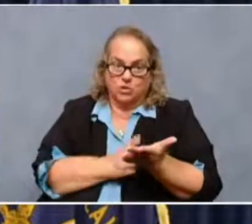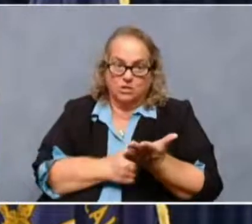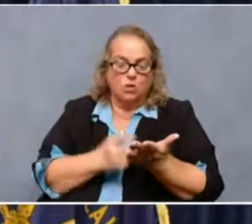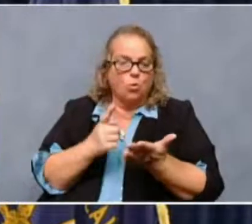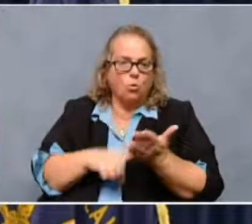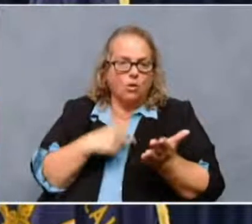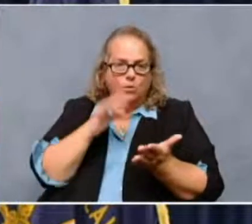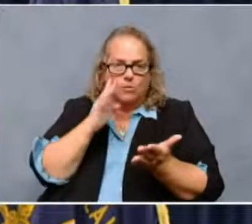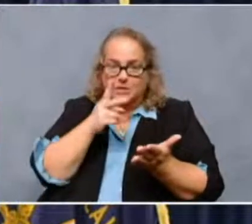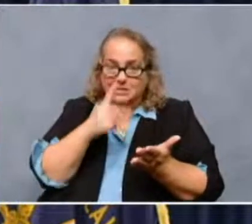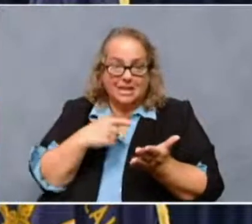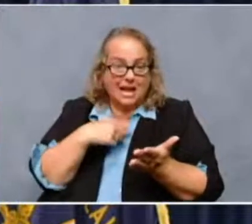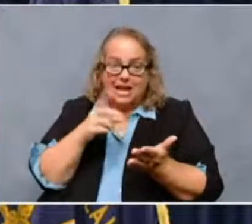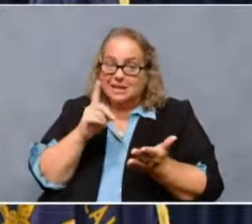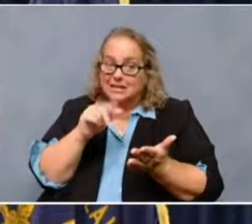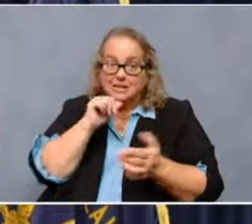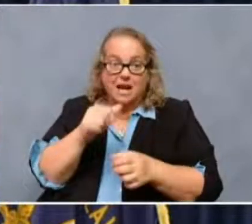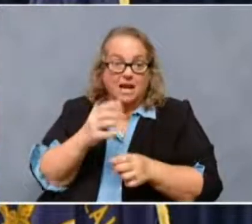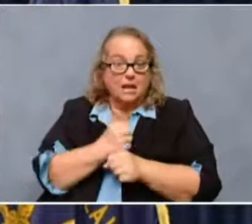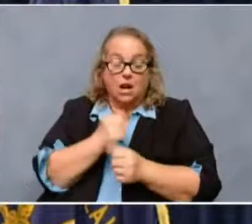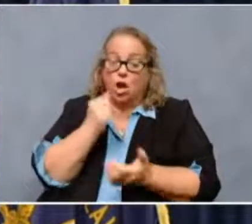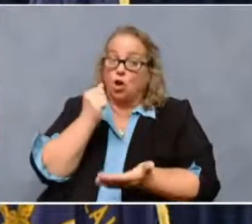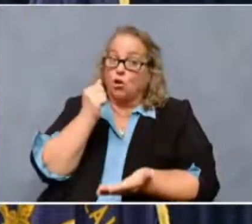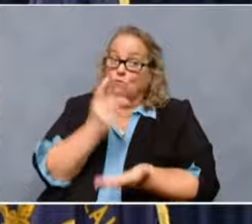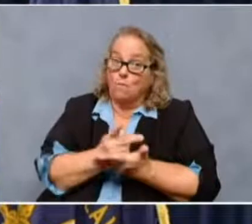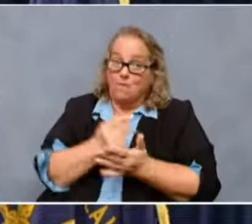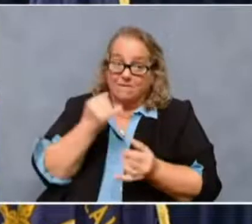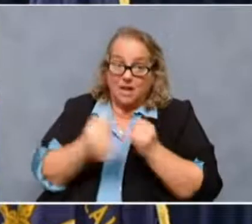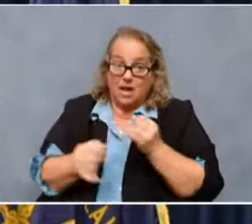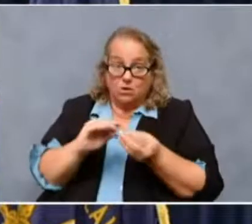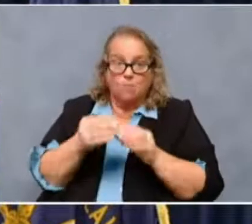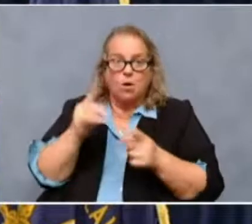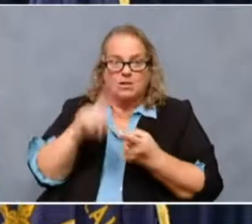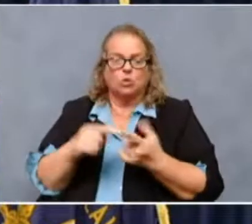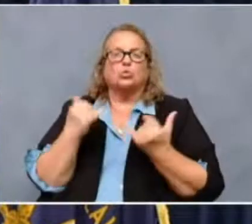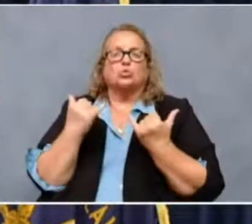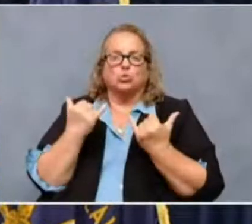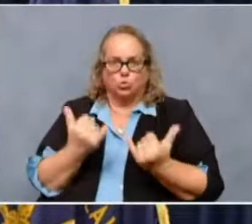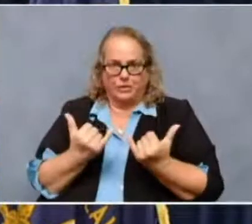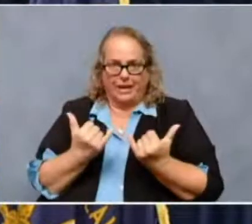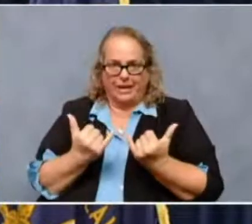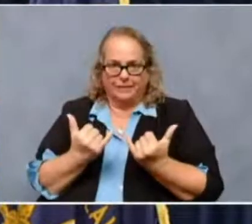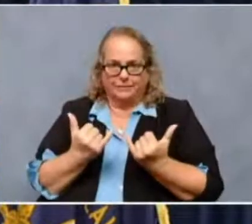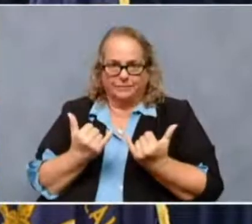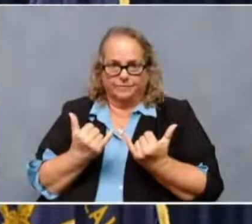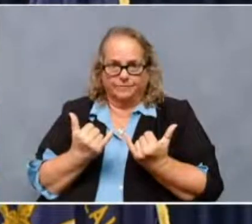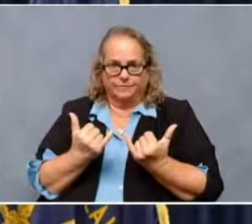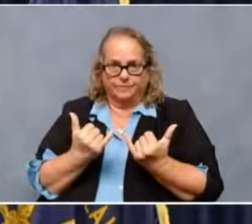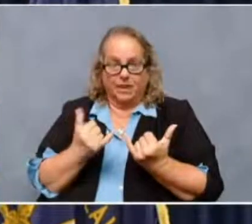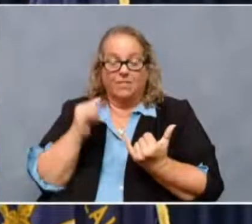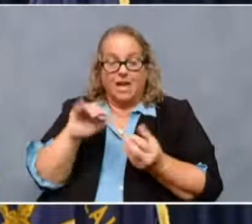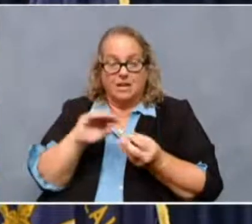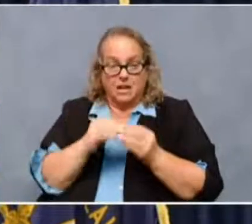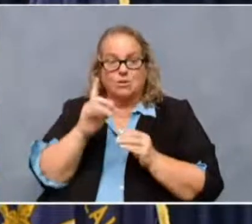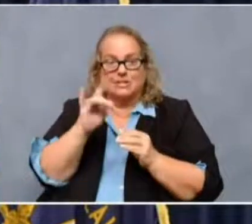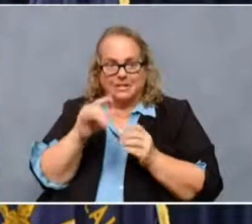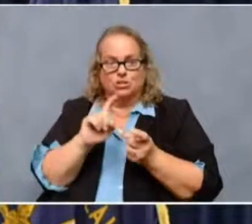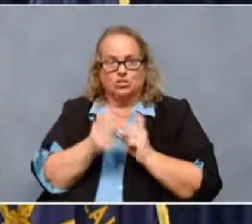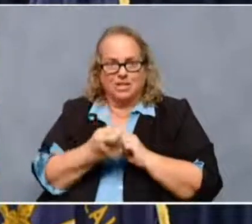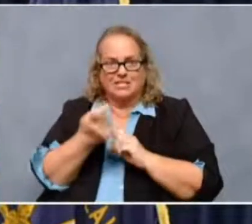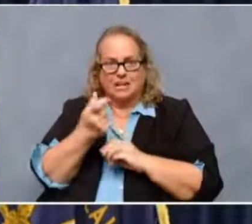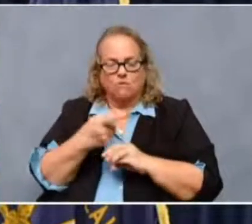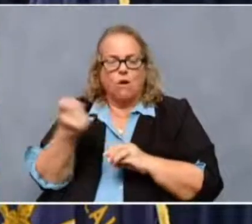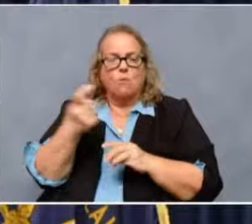didn't get a confirmed final number until today. And in fact, that number changed a little bit from what we thought it might have